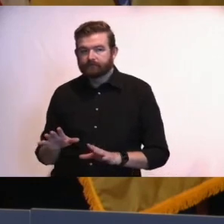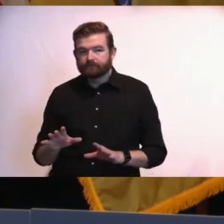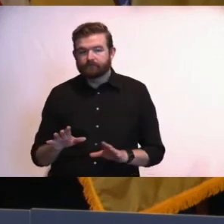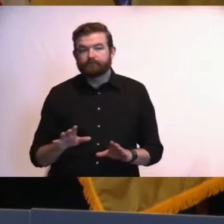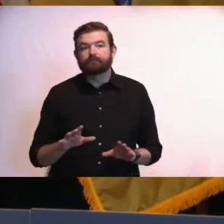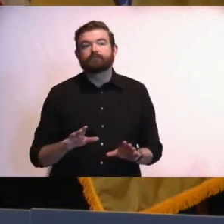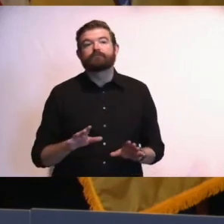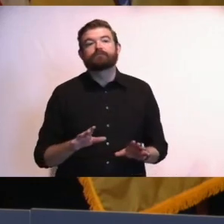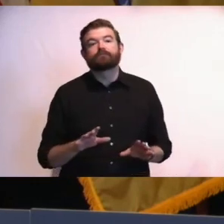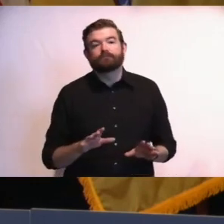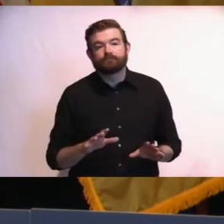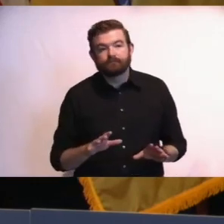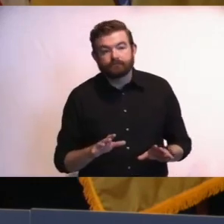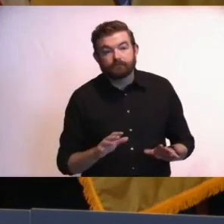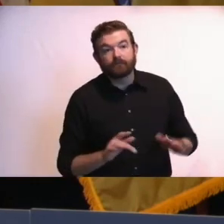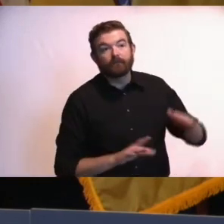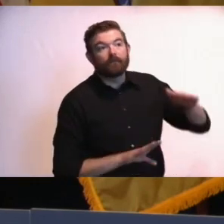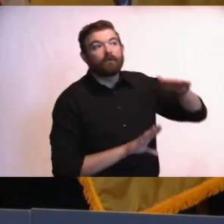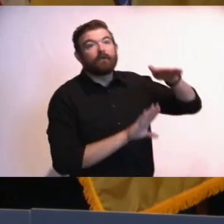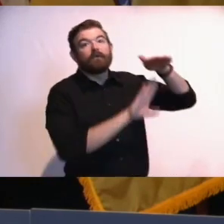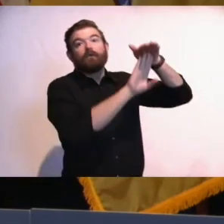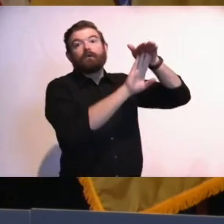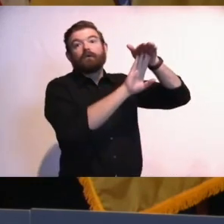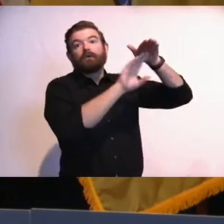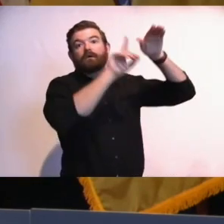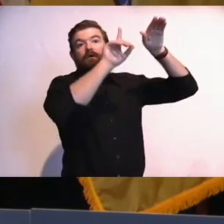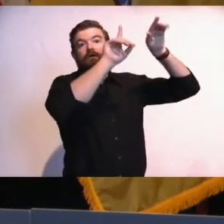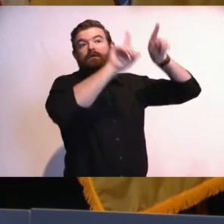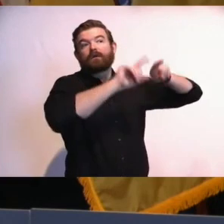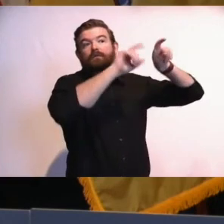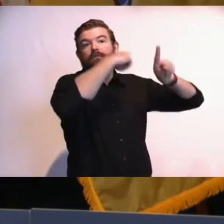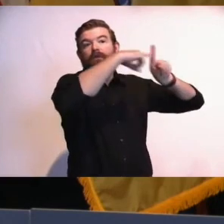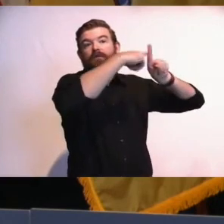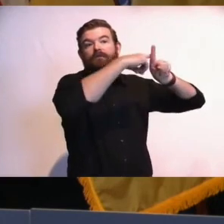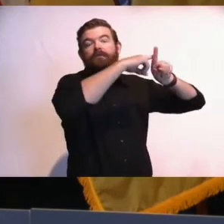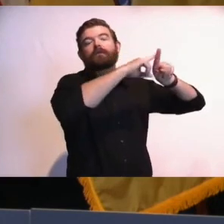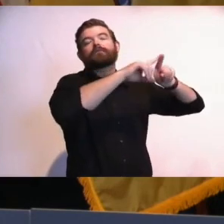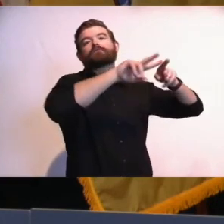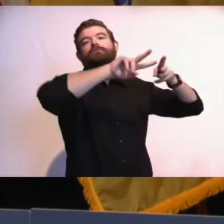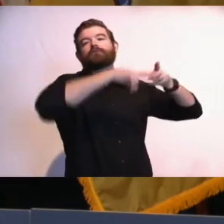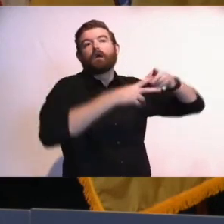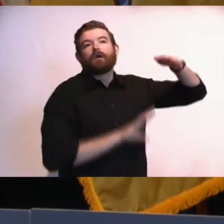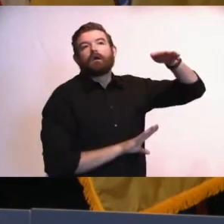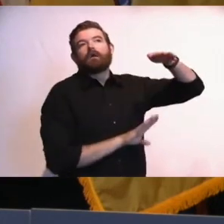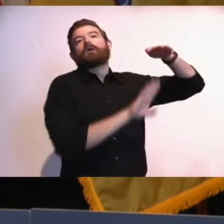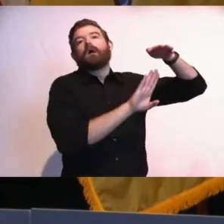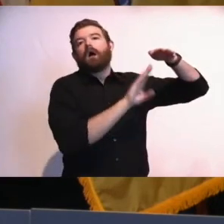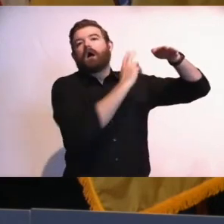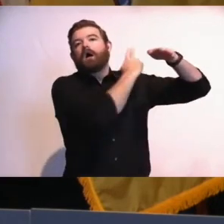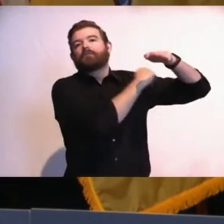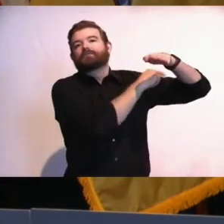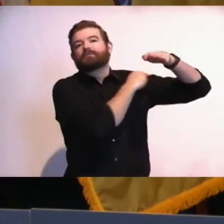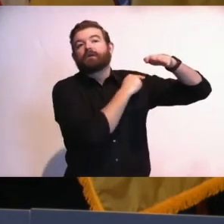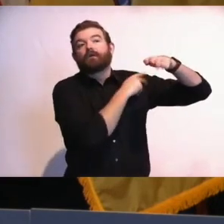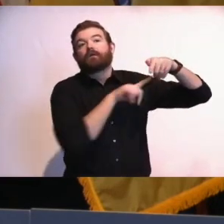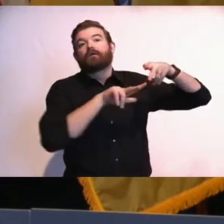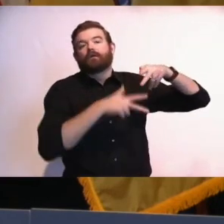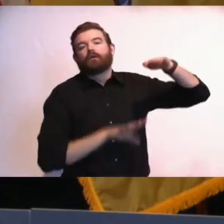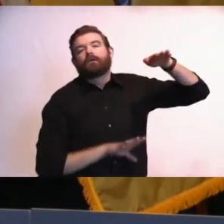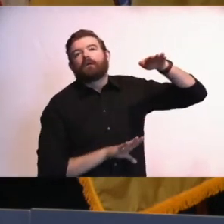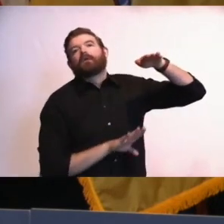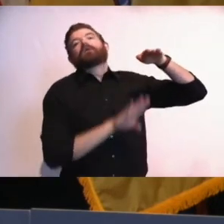you know, overall impact on the population, hopefully less severe illness. You know, with regard to